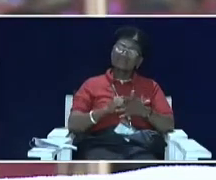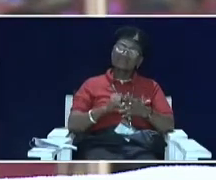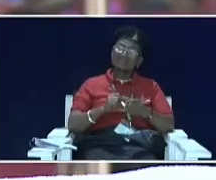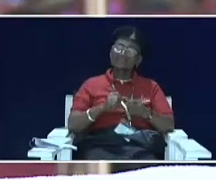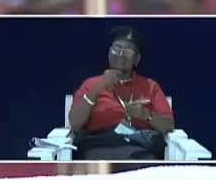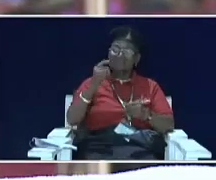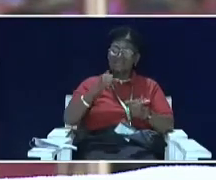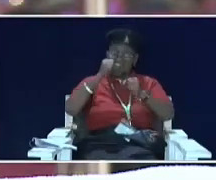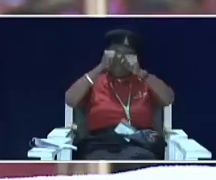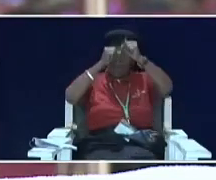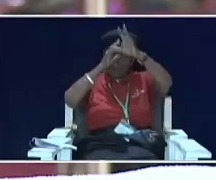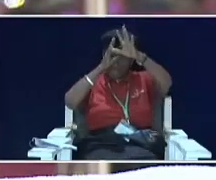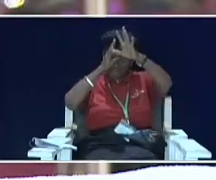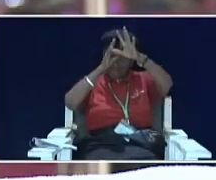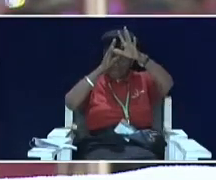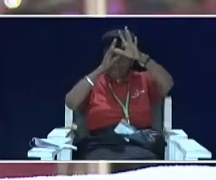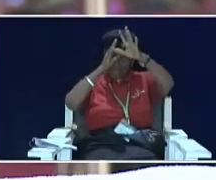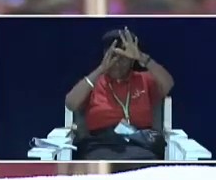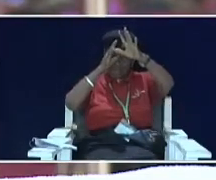Father,